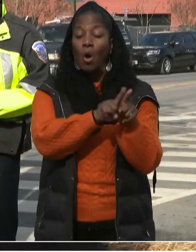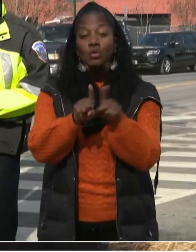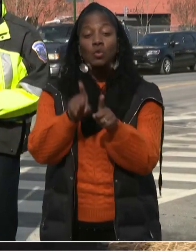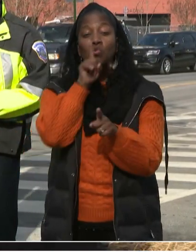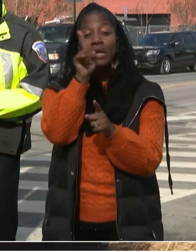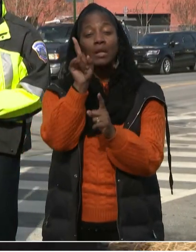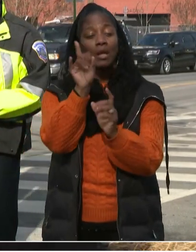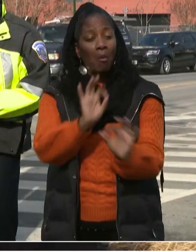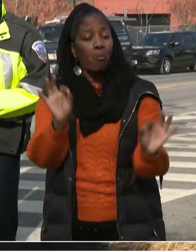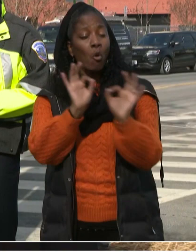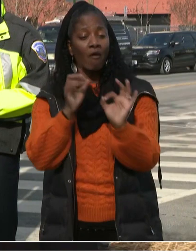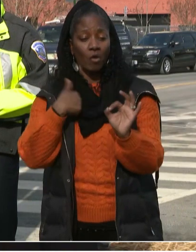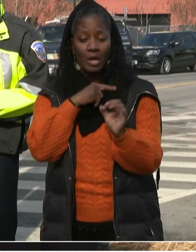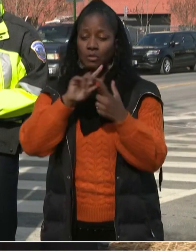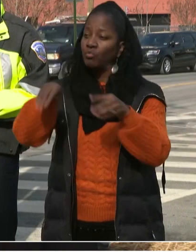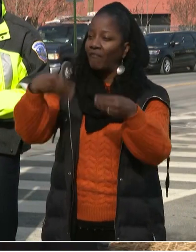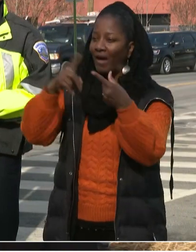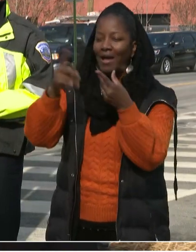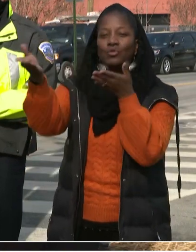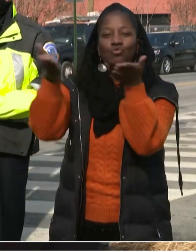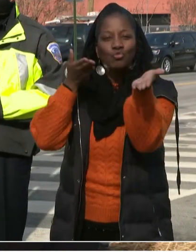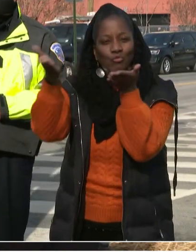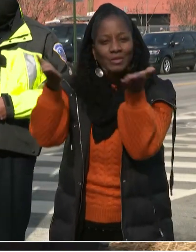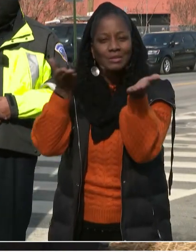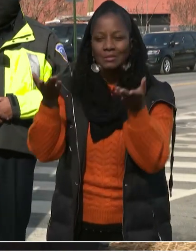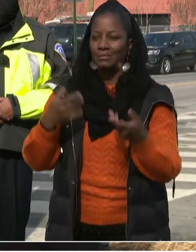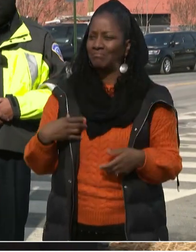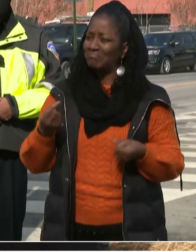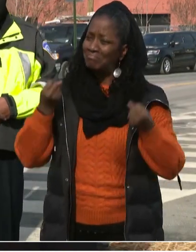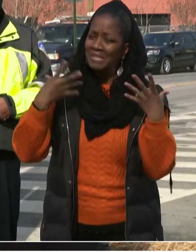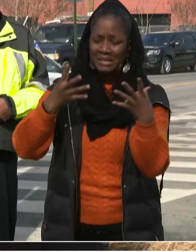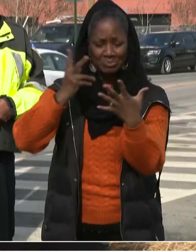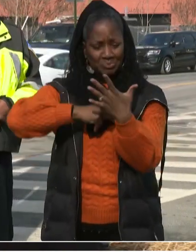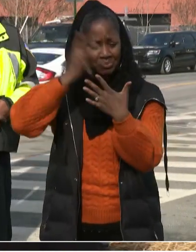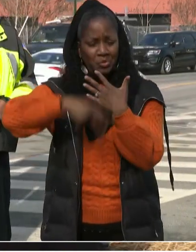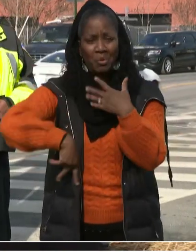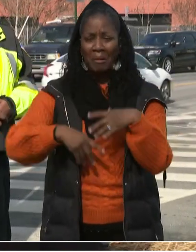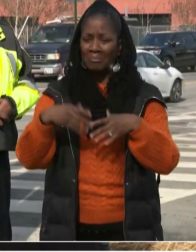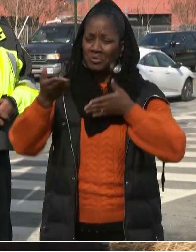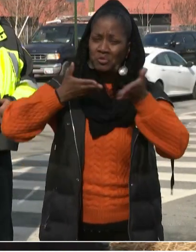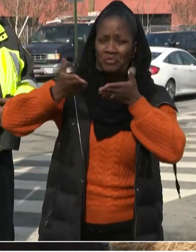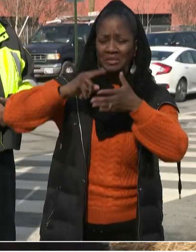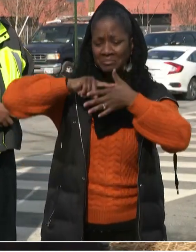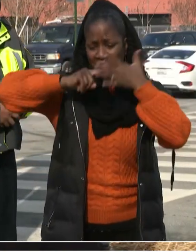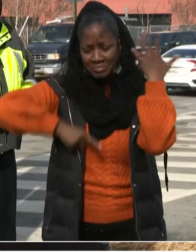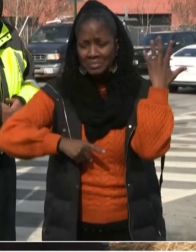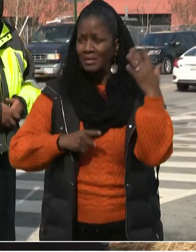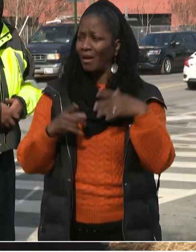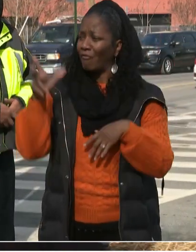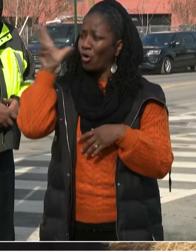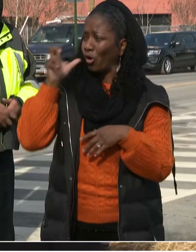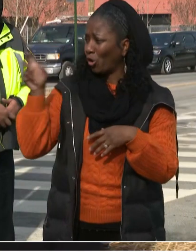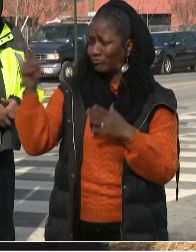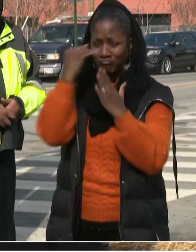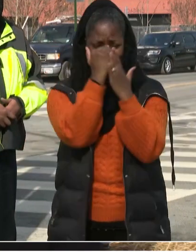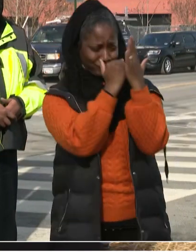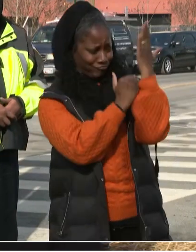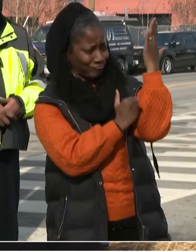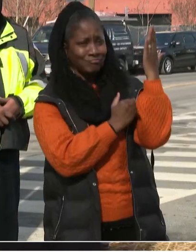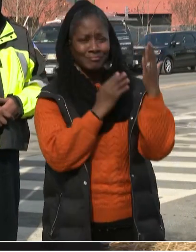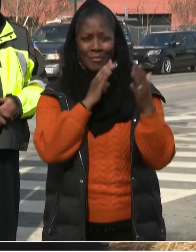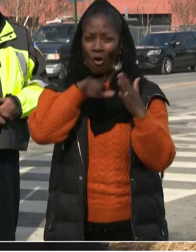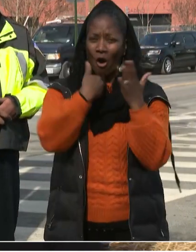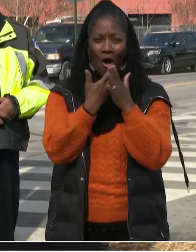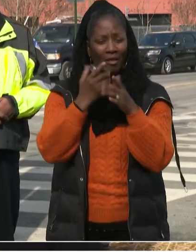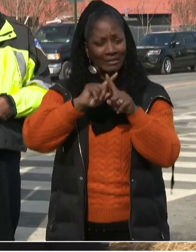provide services. And we have so many programs and services. I heard the list that the county executive listed.